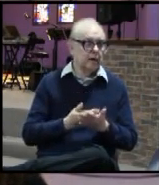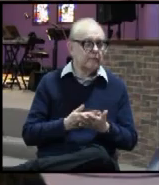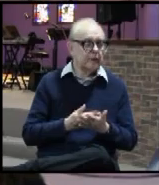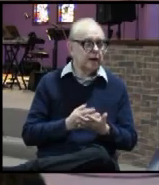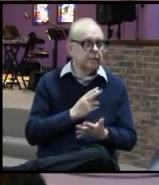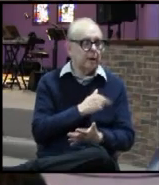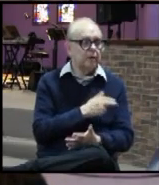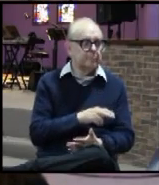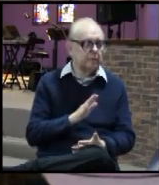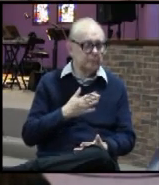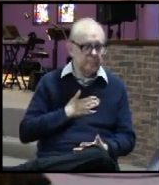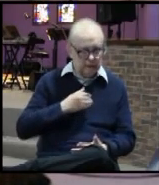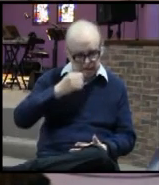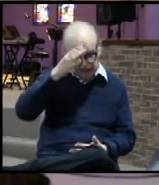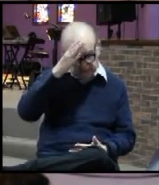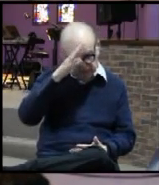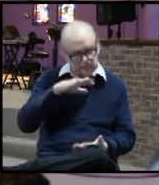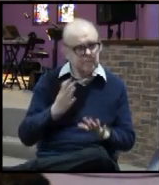so